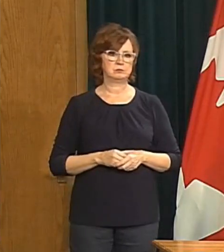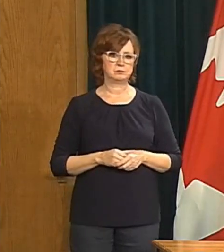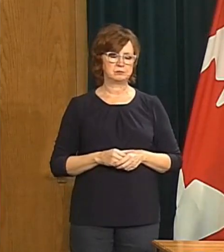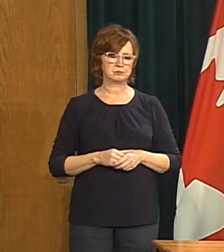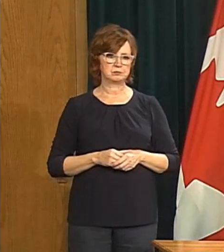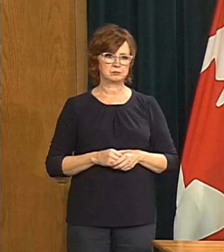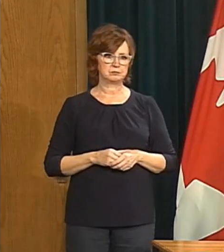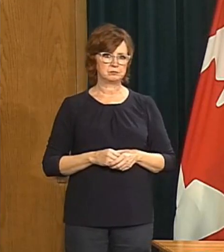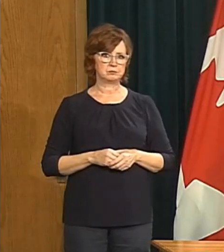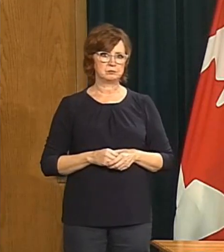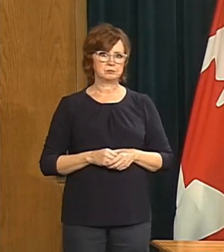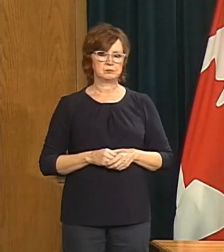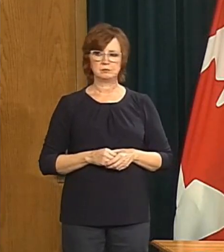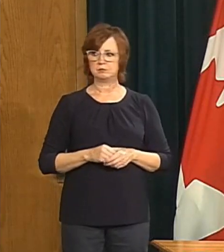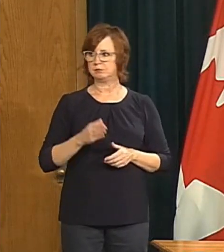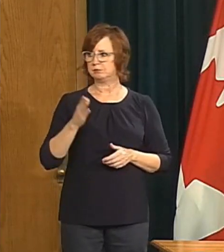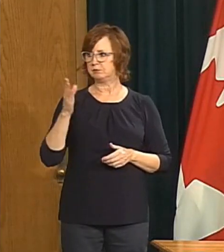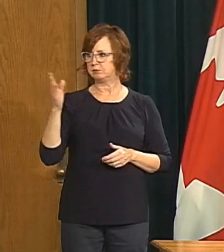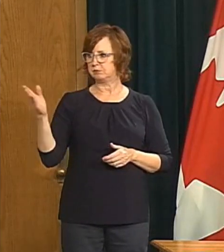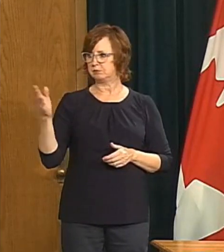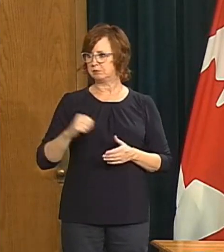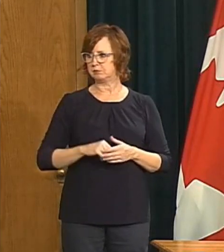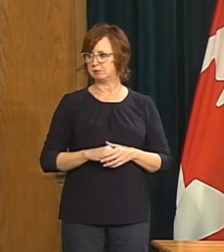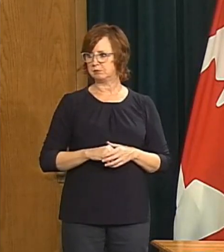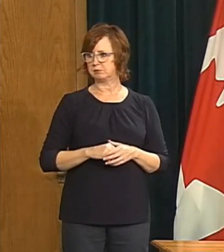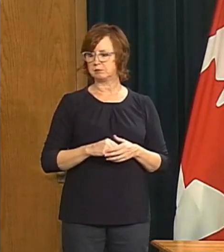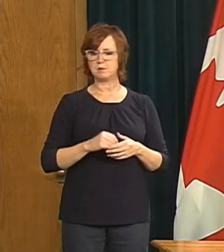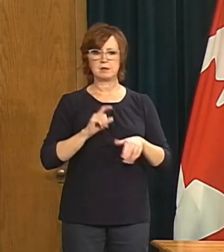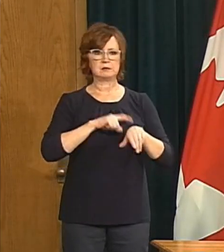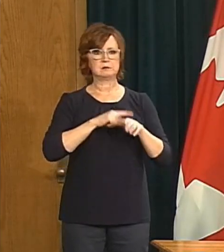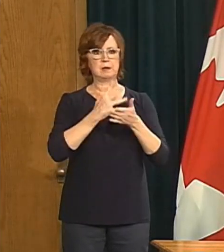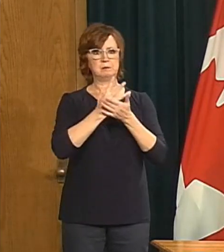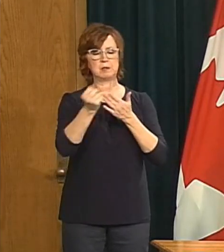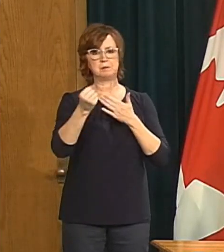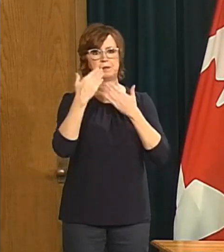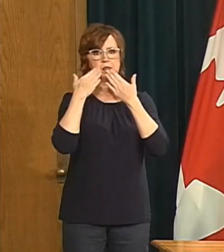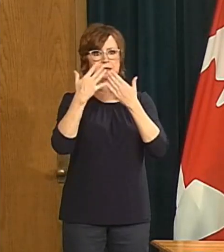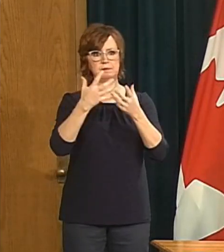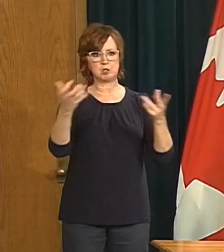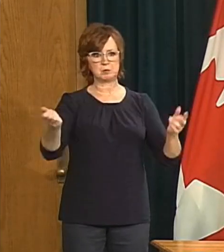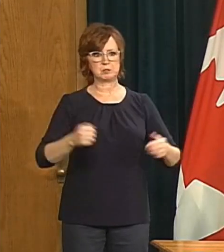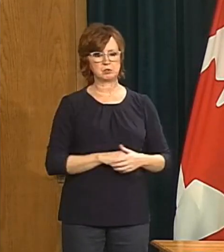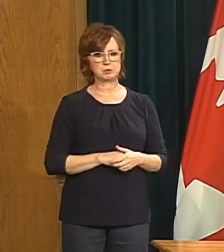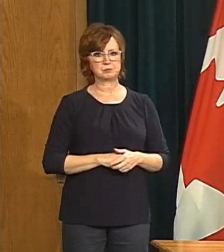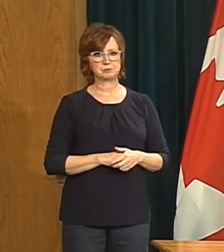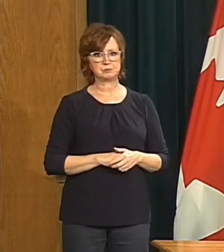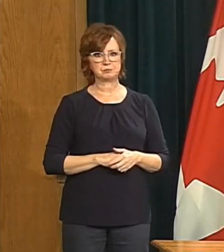And that concludes our time for today. Thanks very much, everyone.